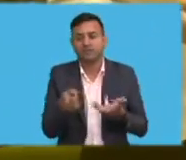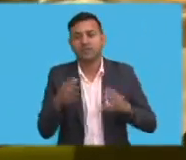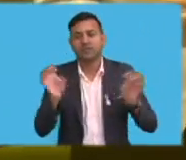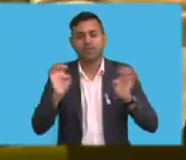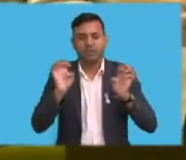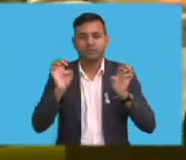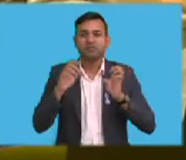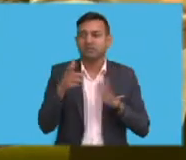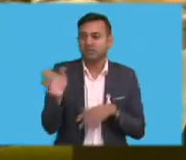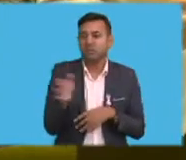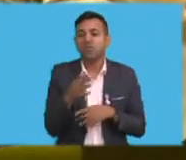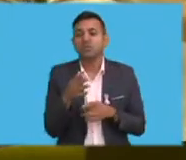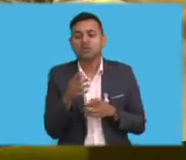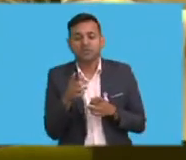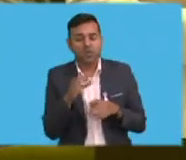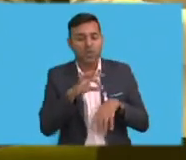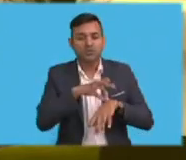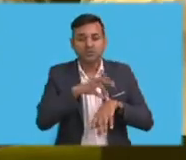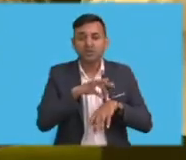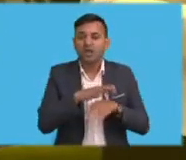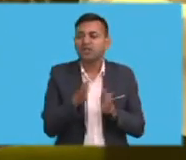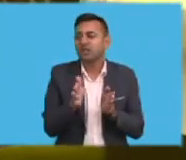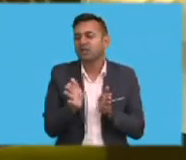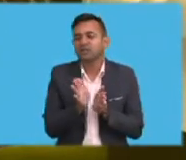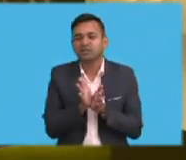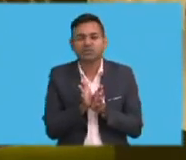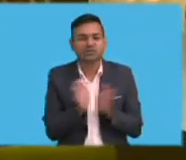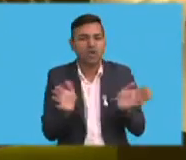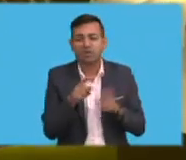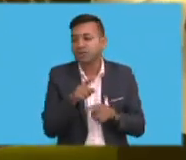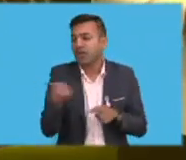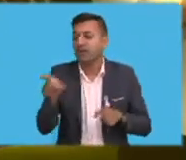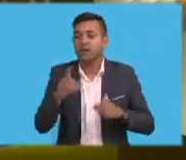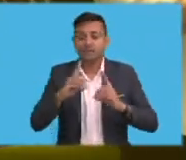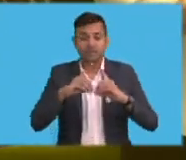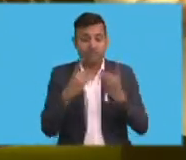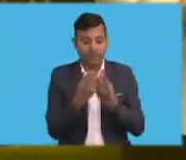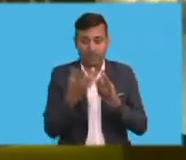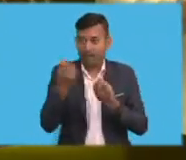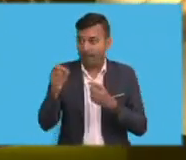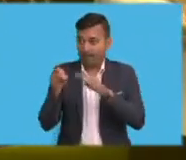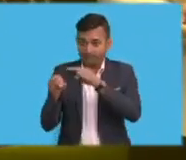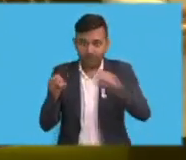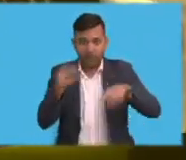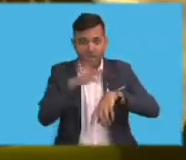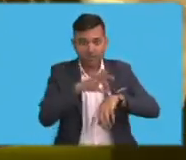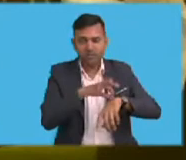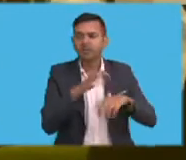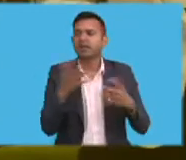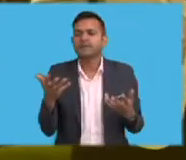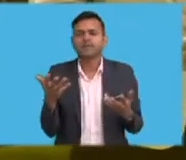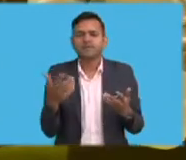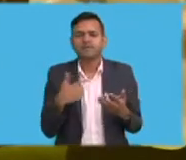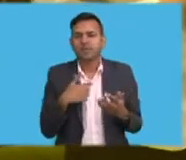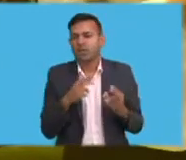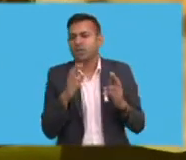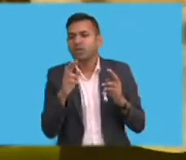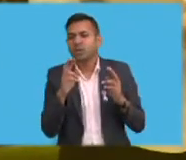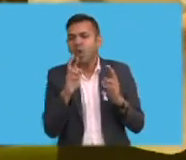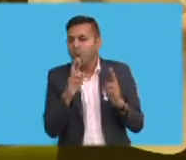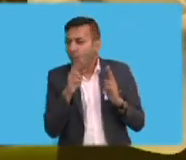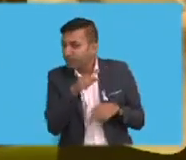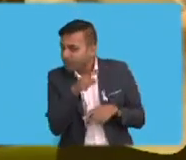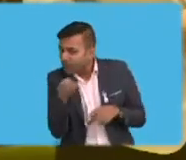outpatients department, Madam Speaker, I can assure the House that our target for waiting time for patients to be seen in our emergency department is